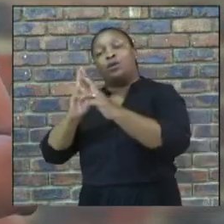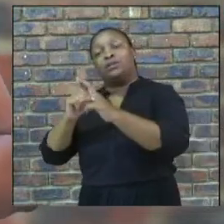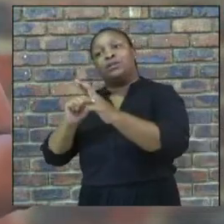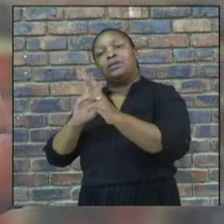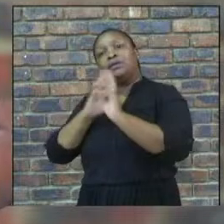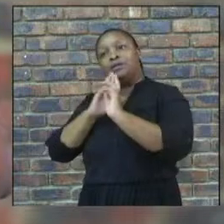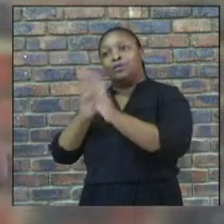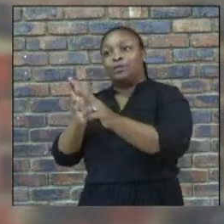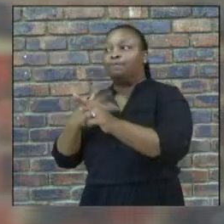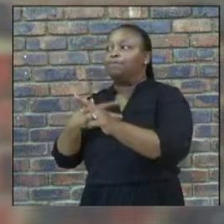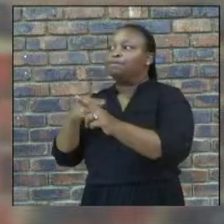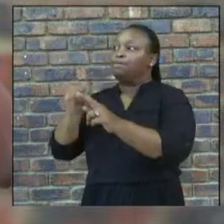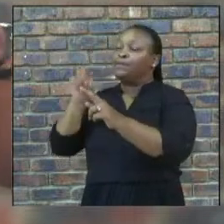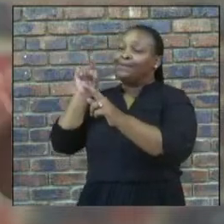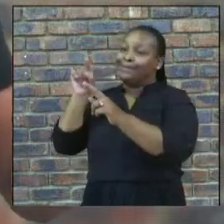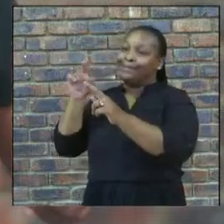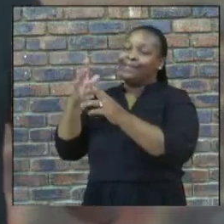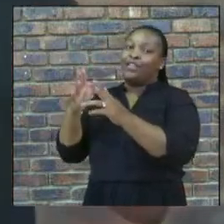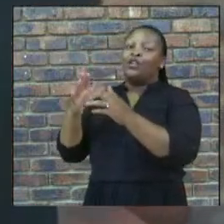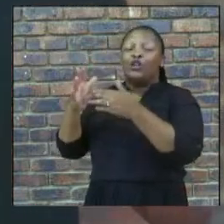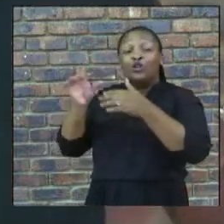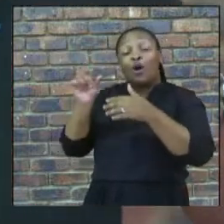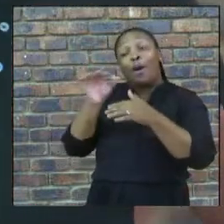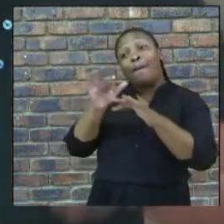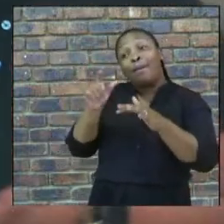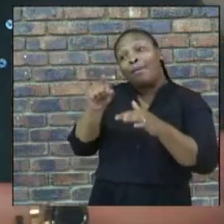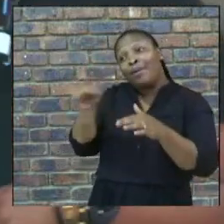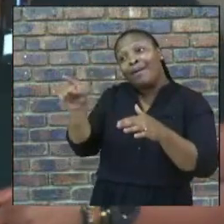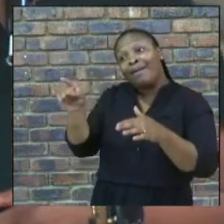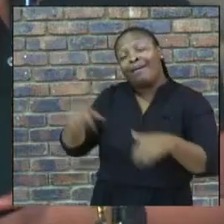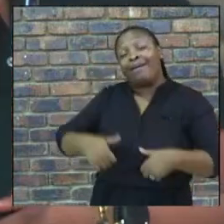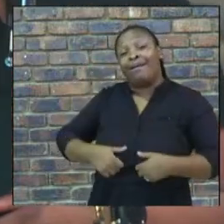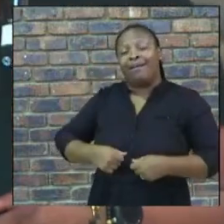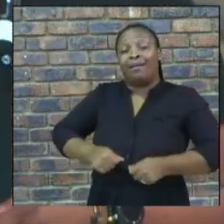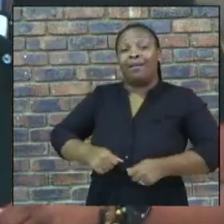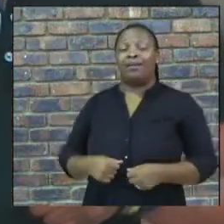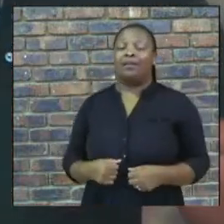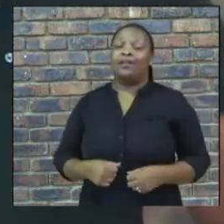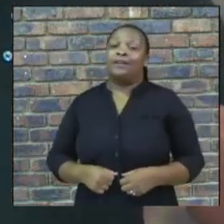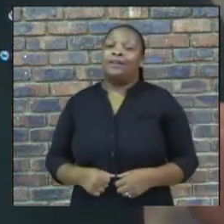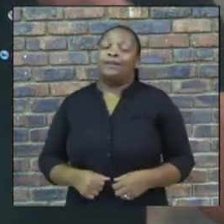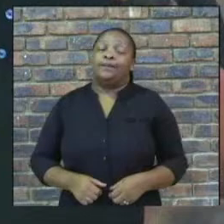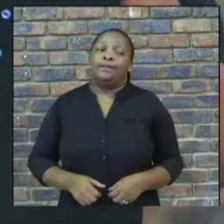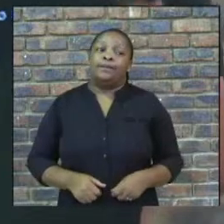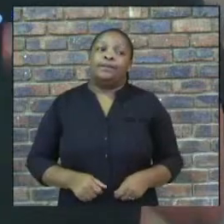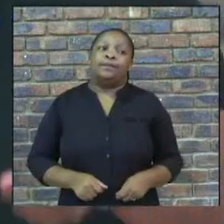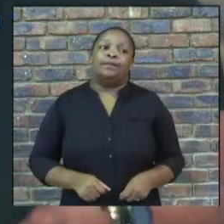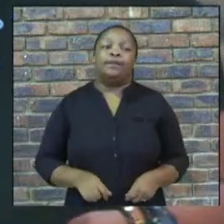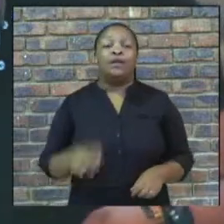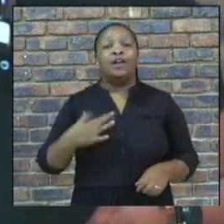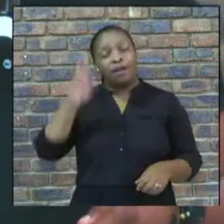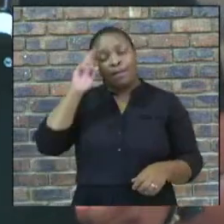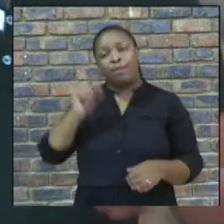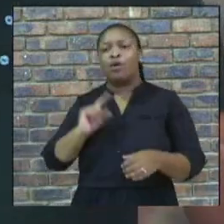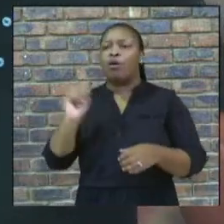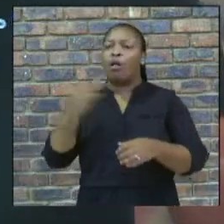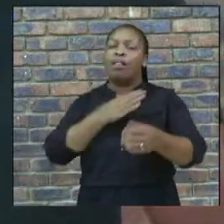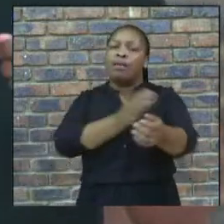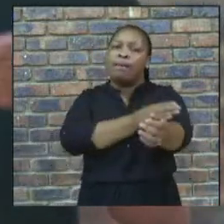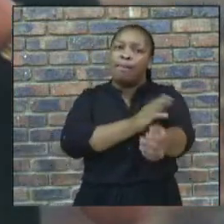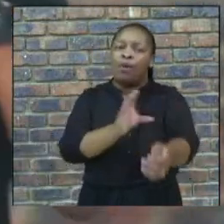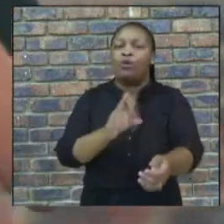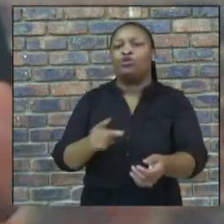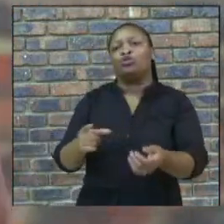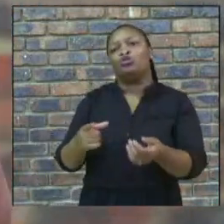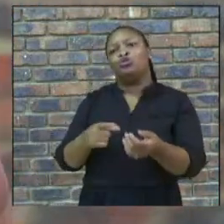about. For those of you who are within the sector, you are also empowered to do